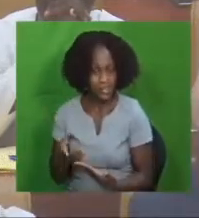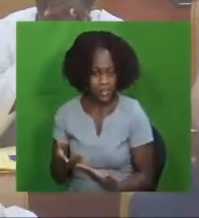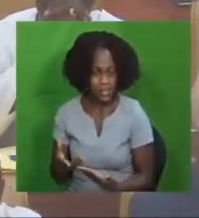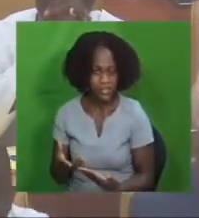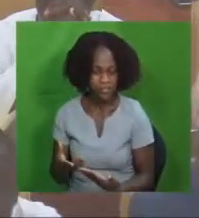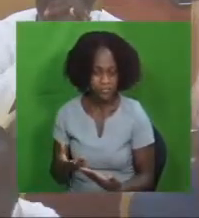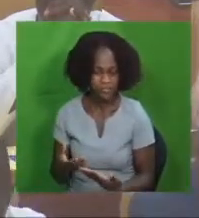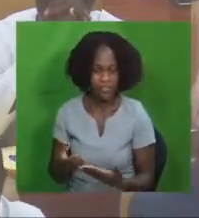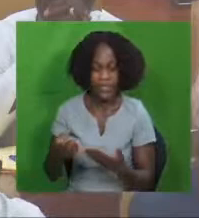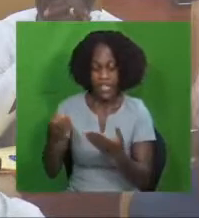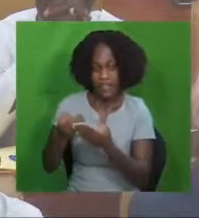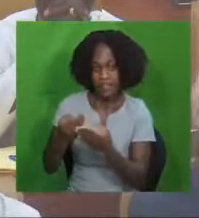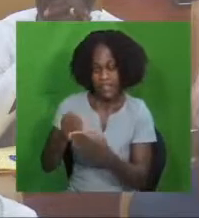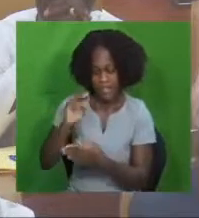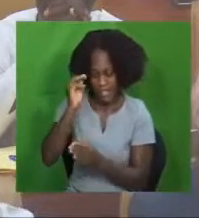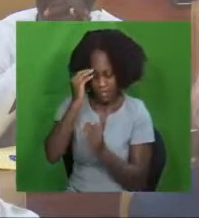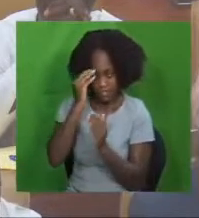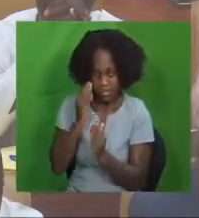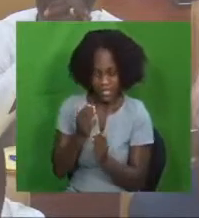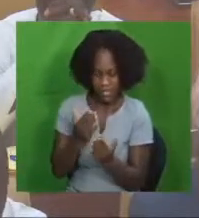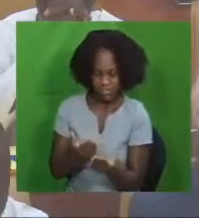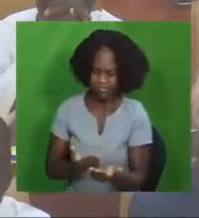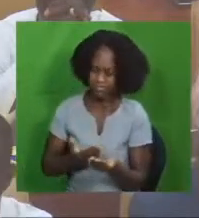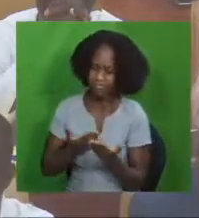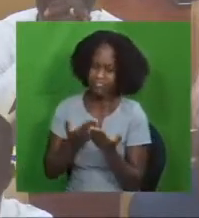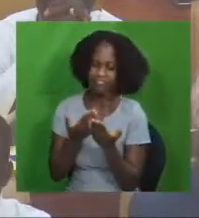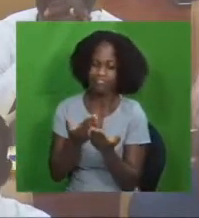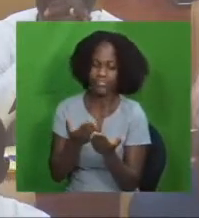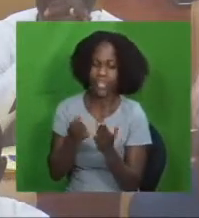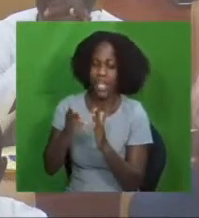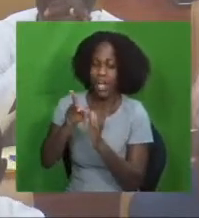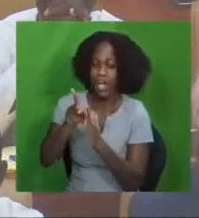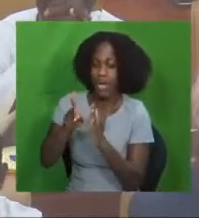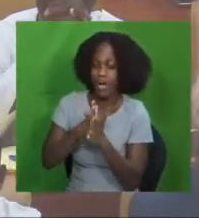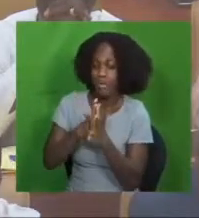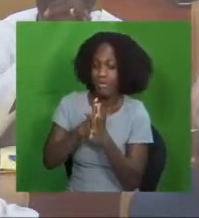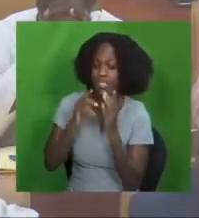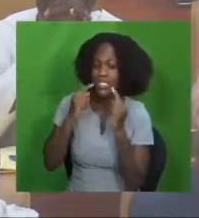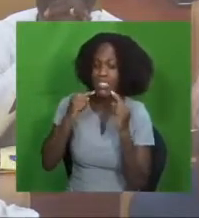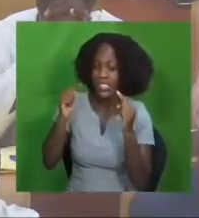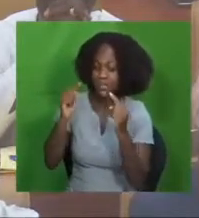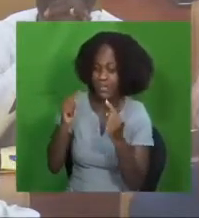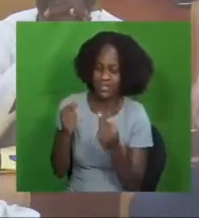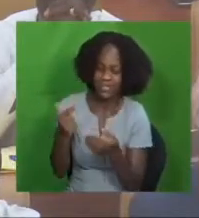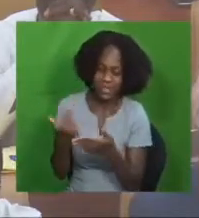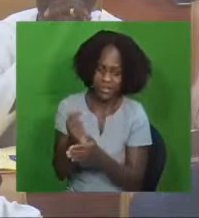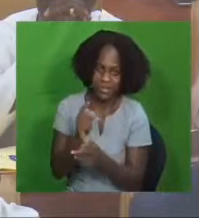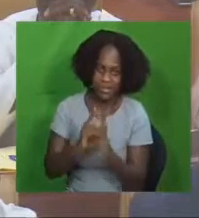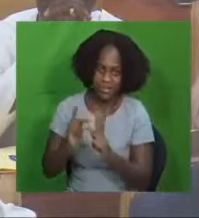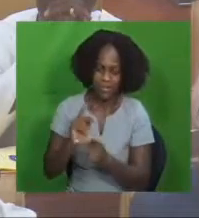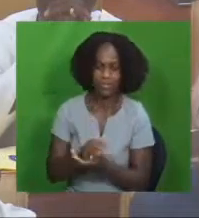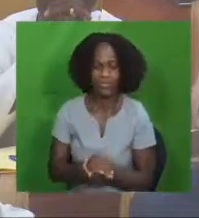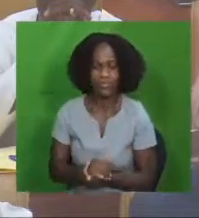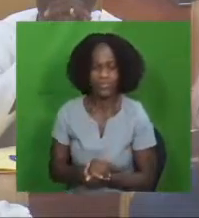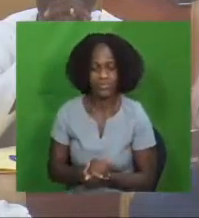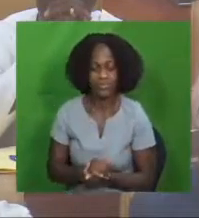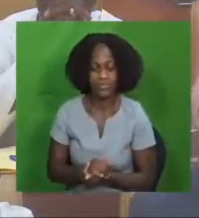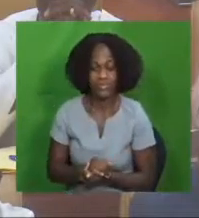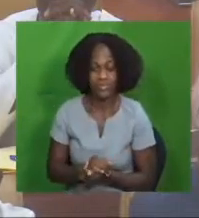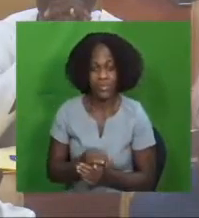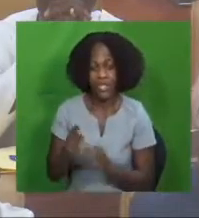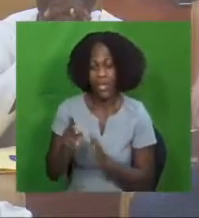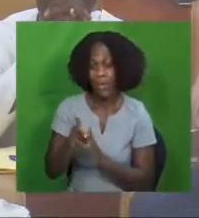the finance minister delivered a policy statement to the people of Ghana. It was a policy statement